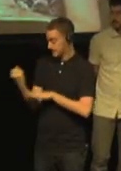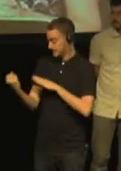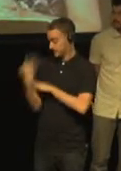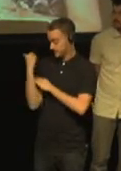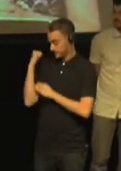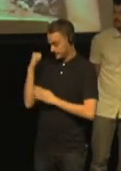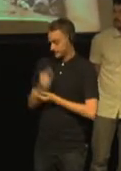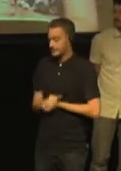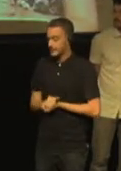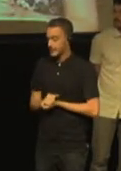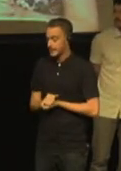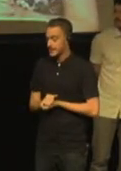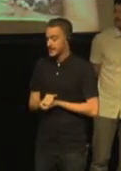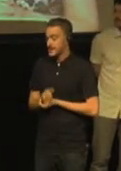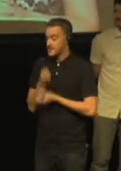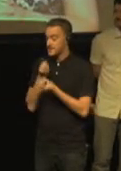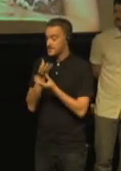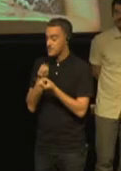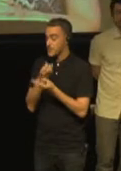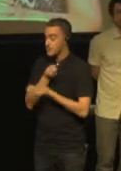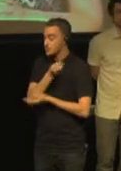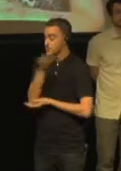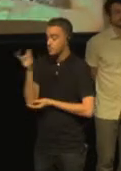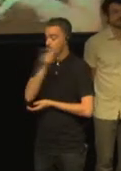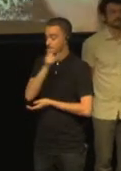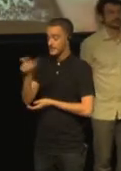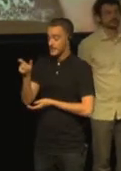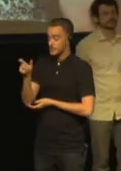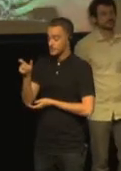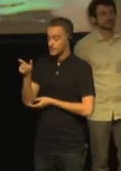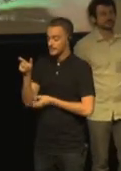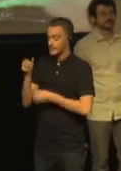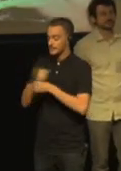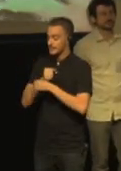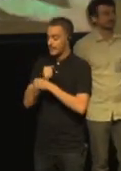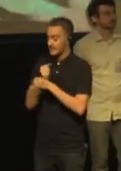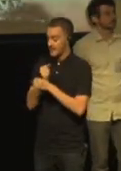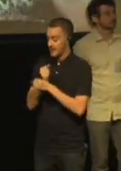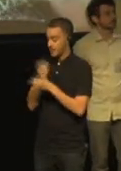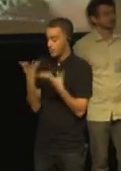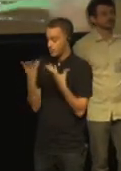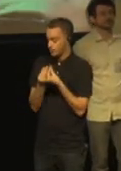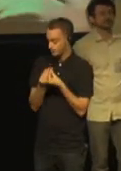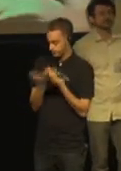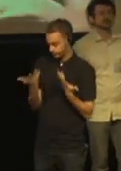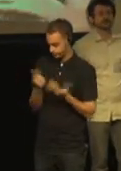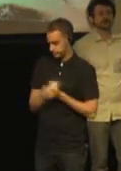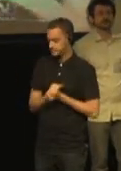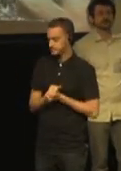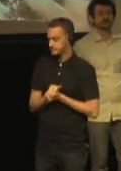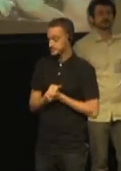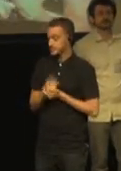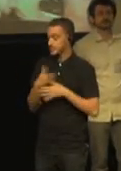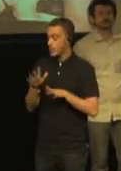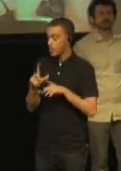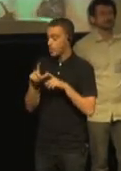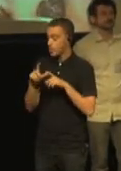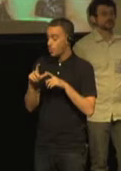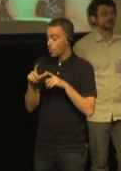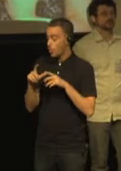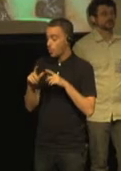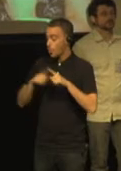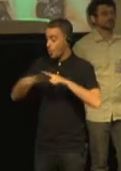provided data about the number of deafblind people that they worked with, but that fewer were able to give us information, for example,